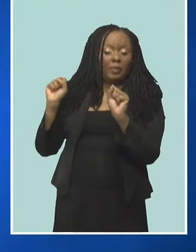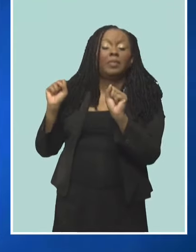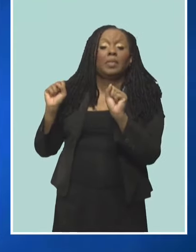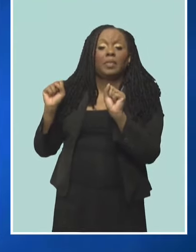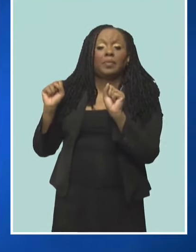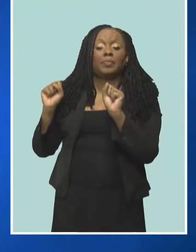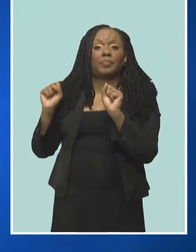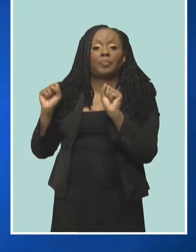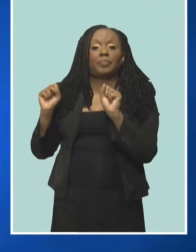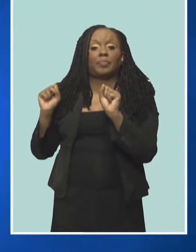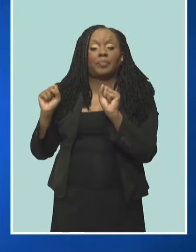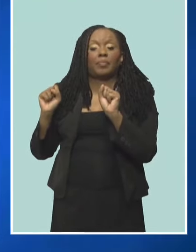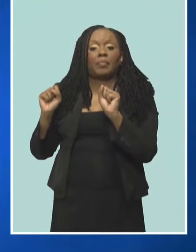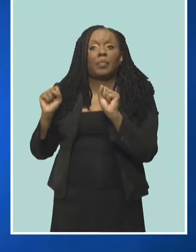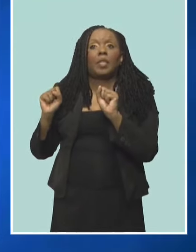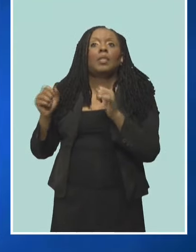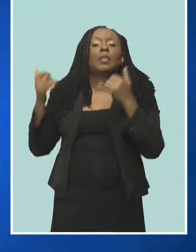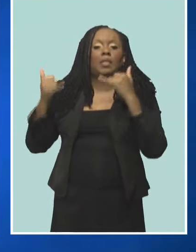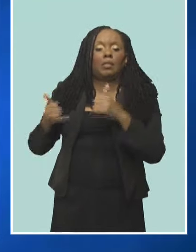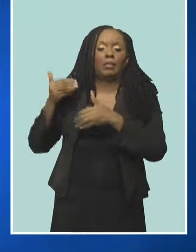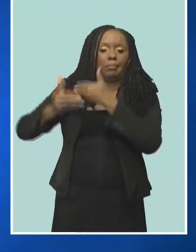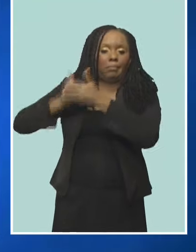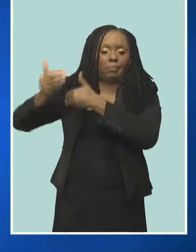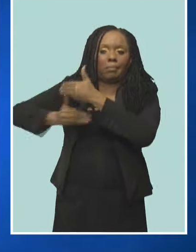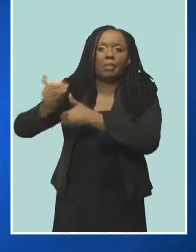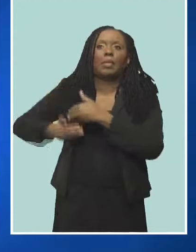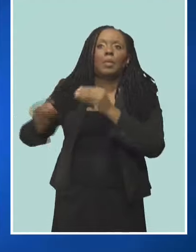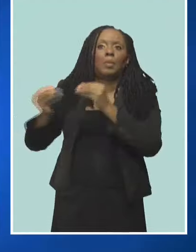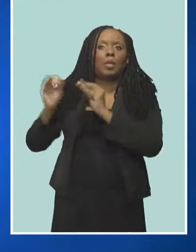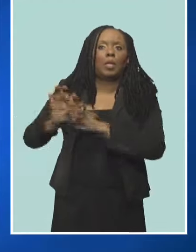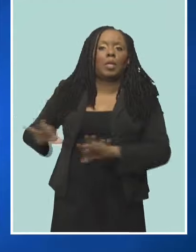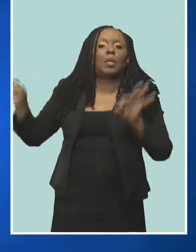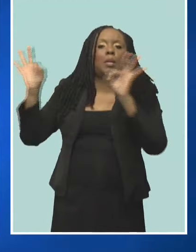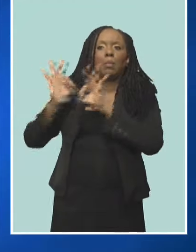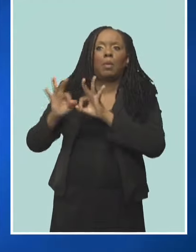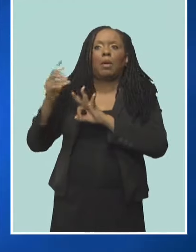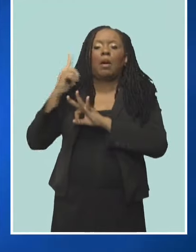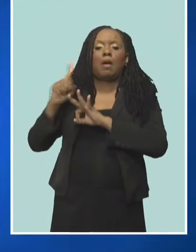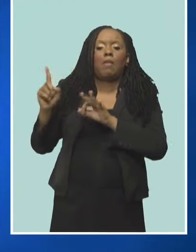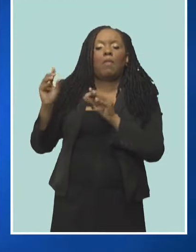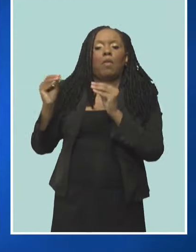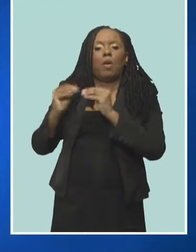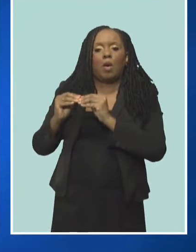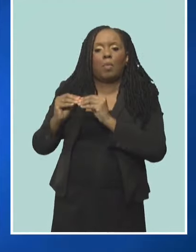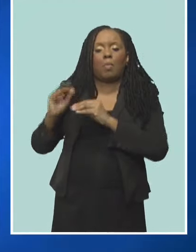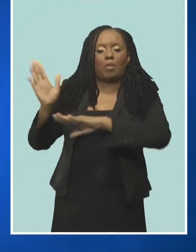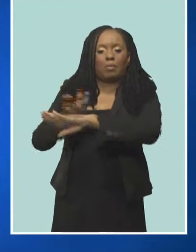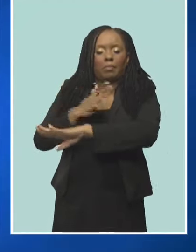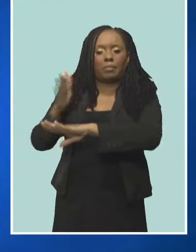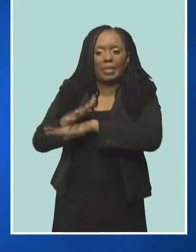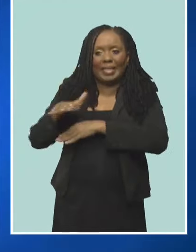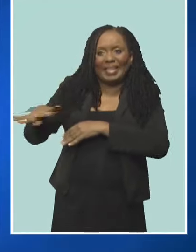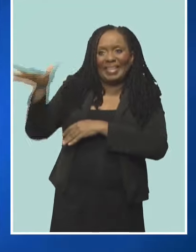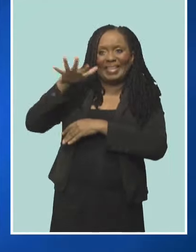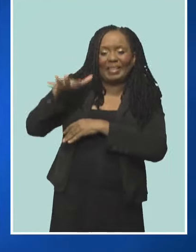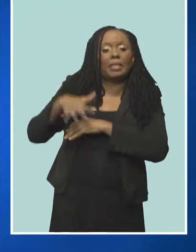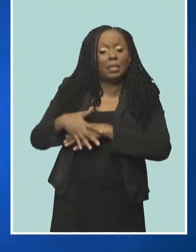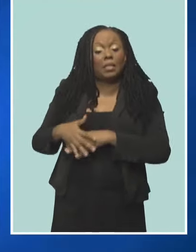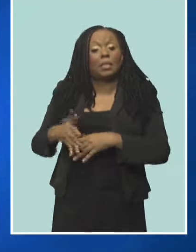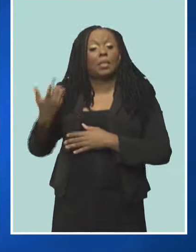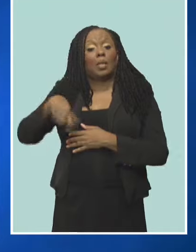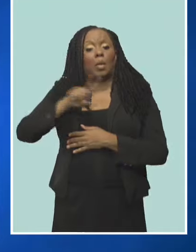stages of rolling out all of those necessary things that would be needed to complete this facility. Again, this is just a start. This is just a shell